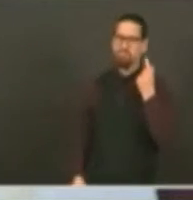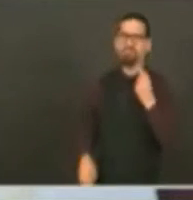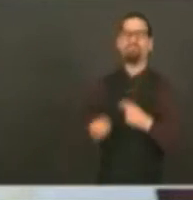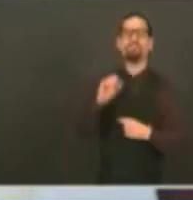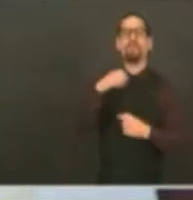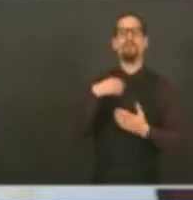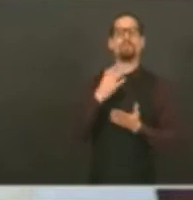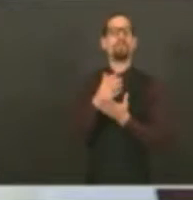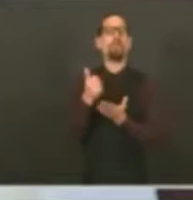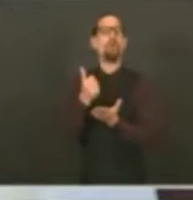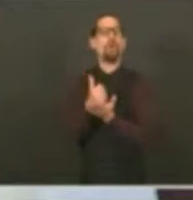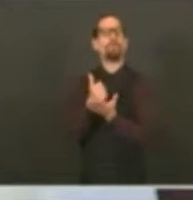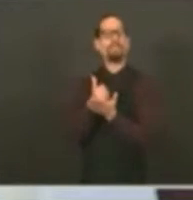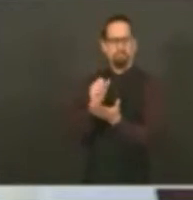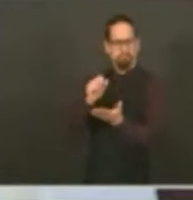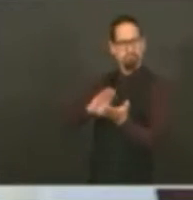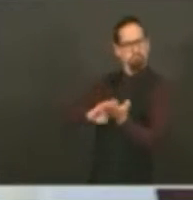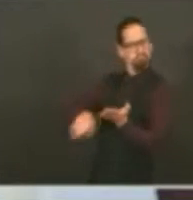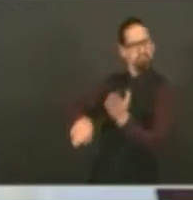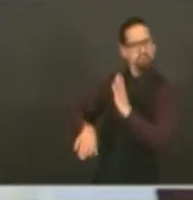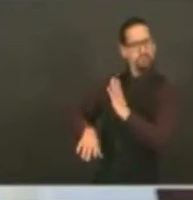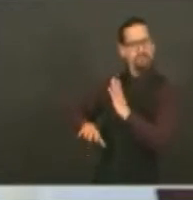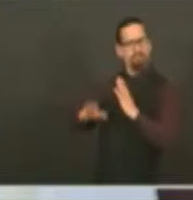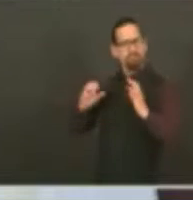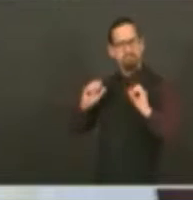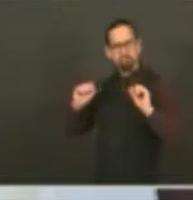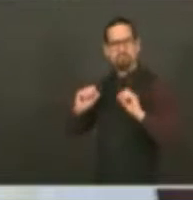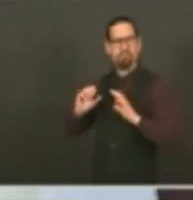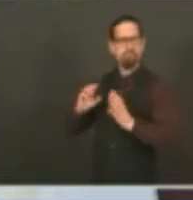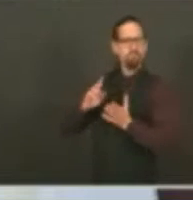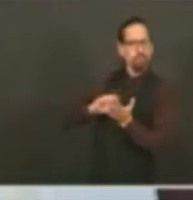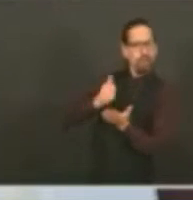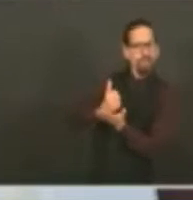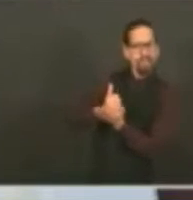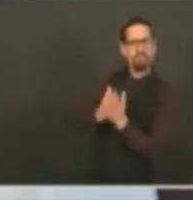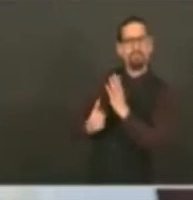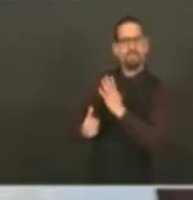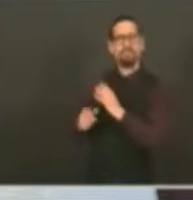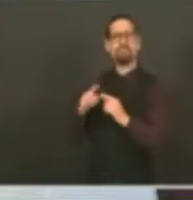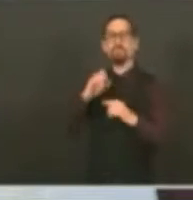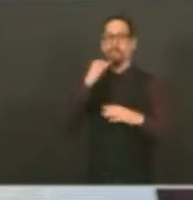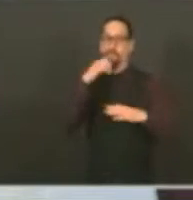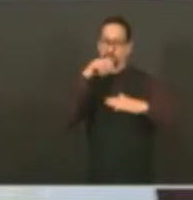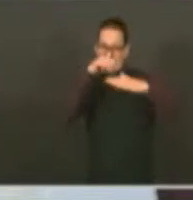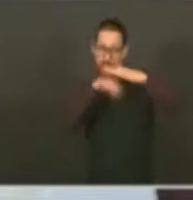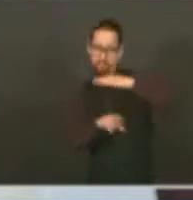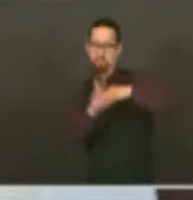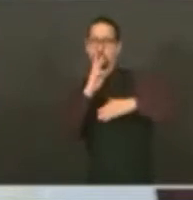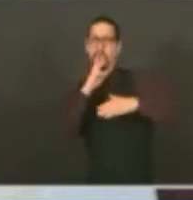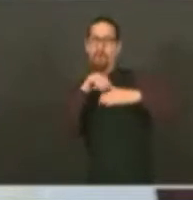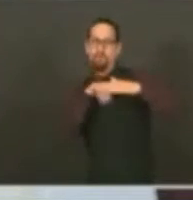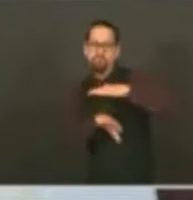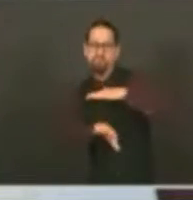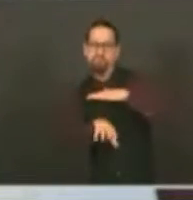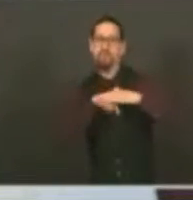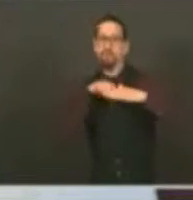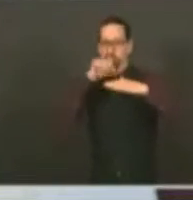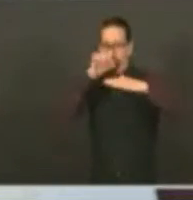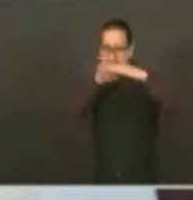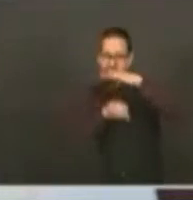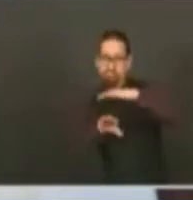reasons. And though people are breathing into the water, when you come up, the air there, it's